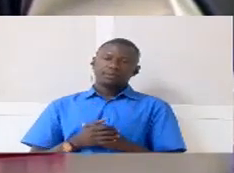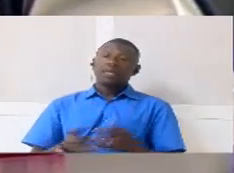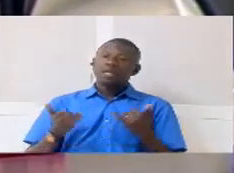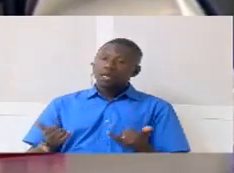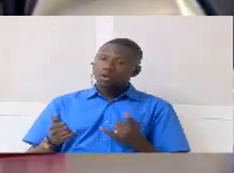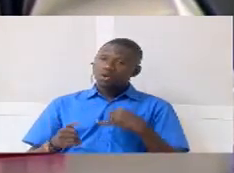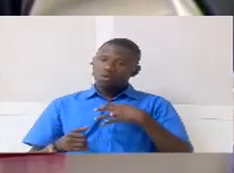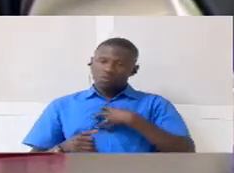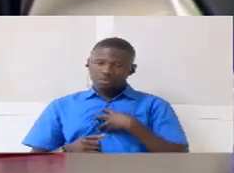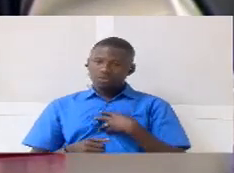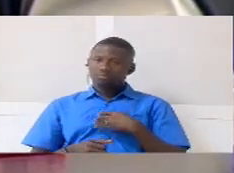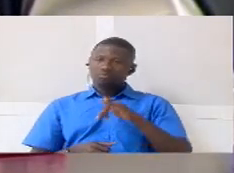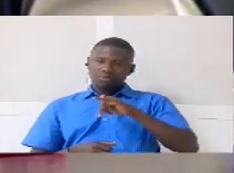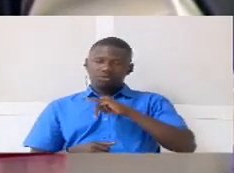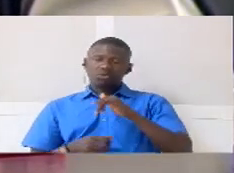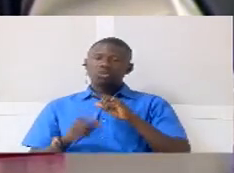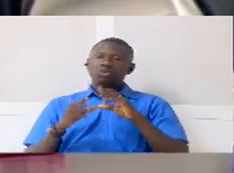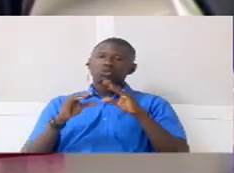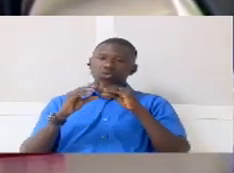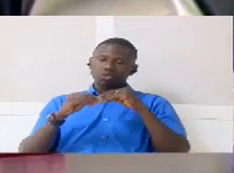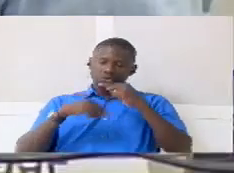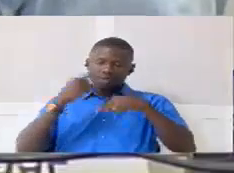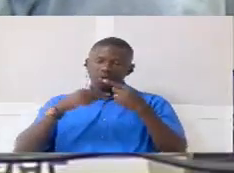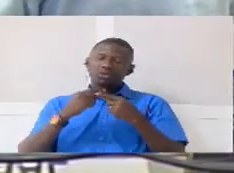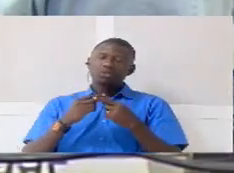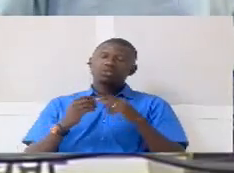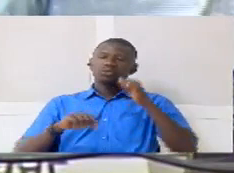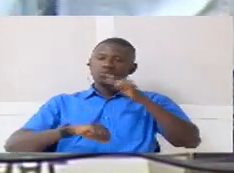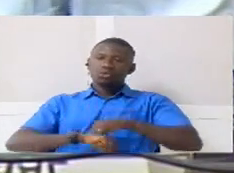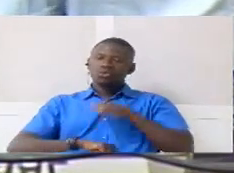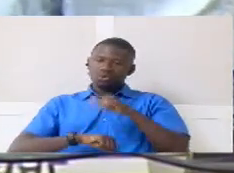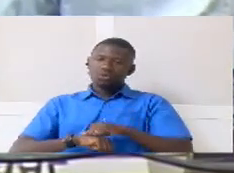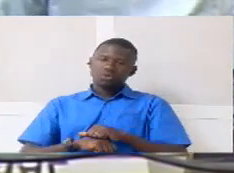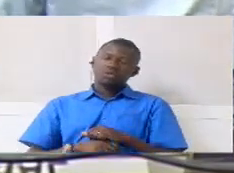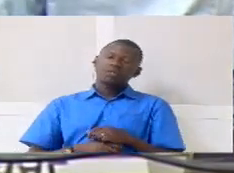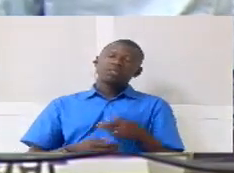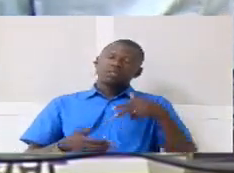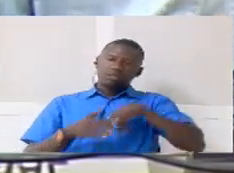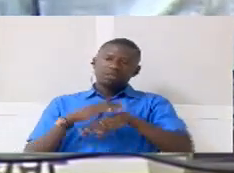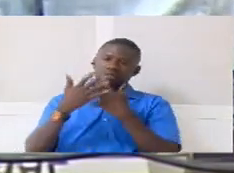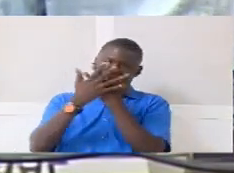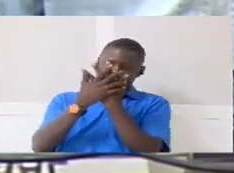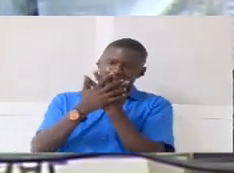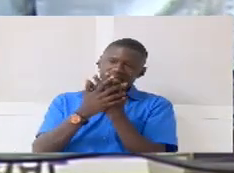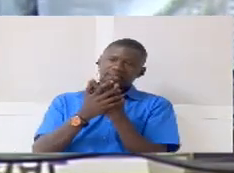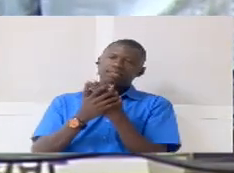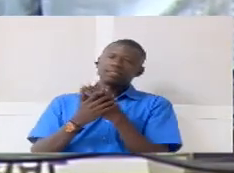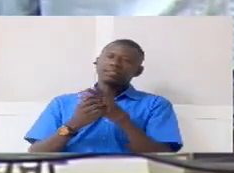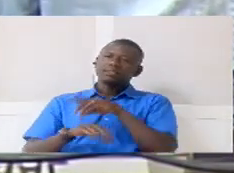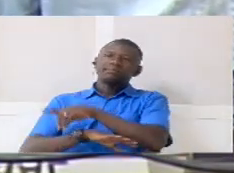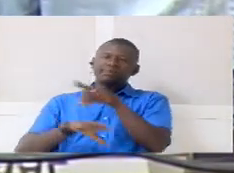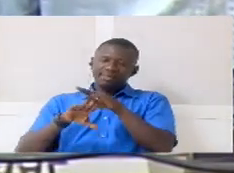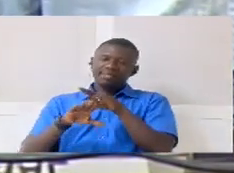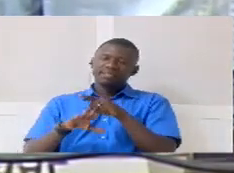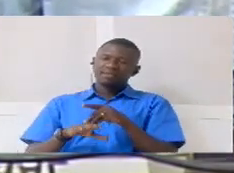torture. In the prison system, tell us about it. Kasola kunya lukono ofo nyembang tajire ya